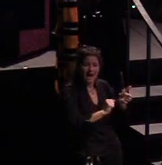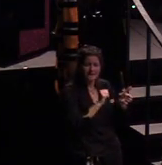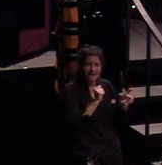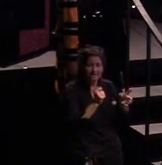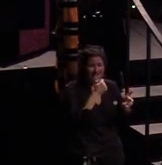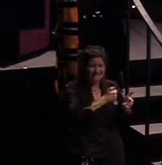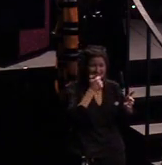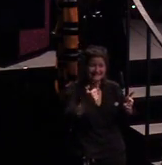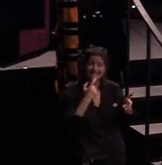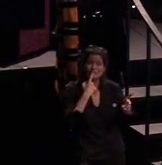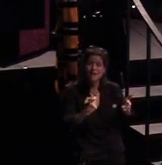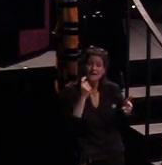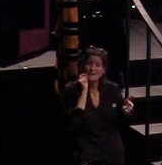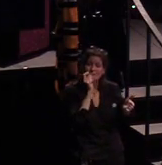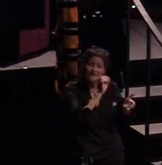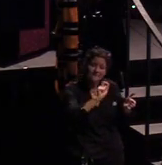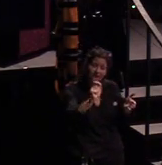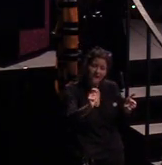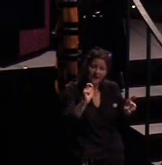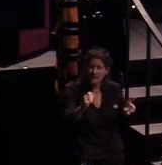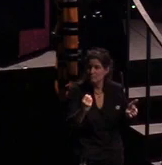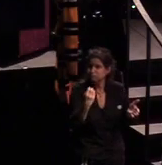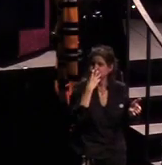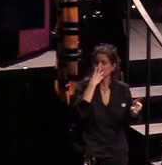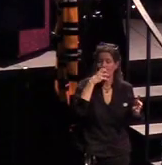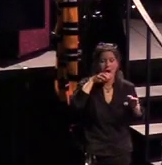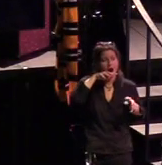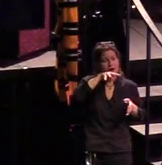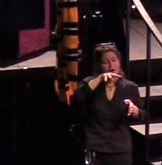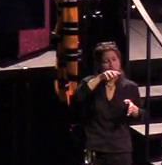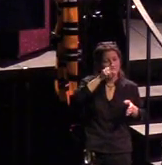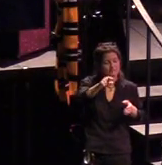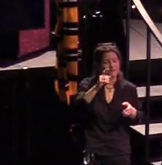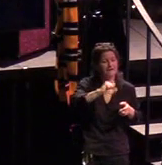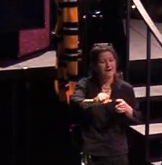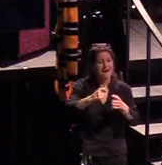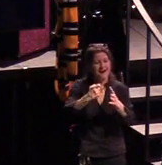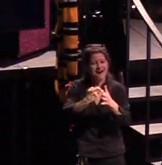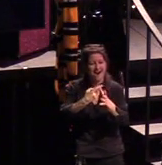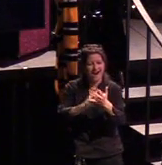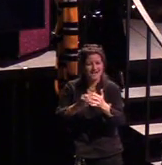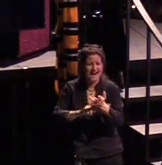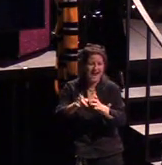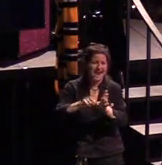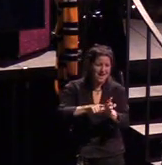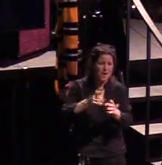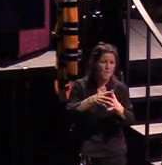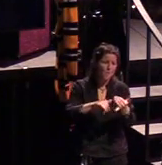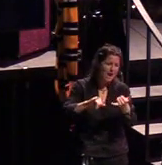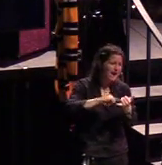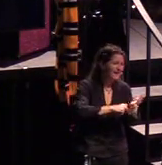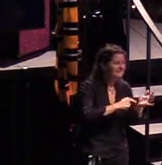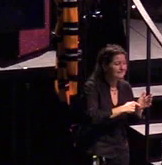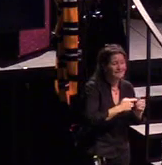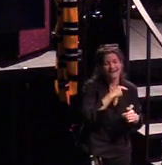biscuit I counted them all biscuit and Kanye West killed whoop at the fair yesterday brisket Kanye